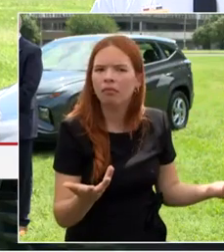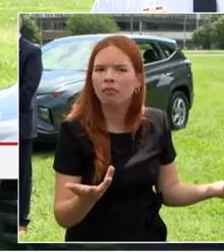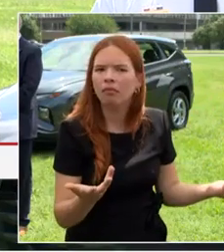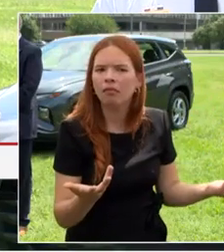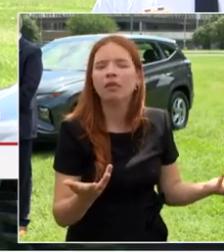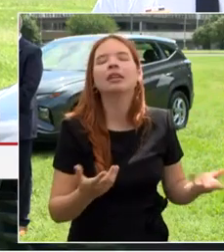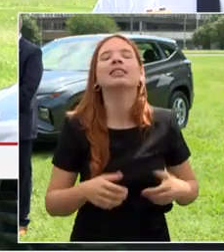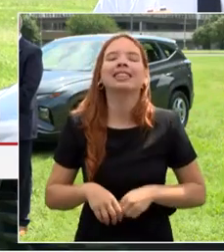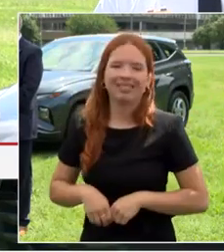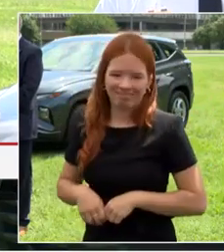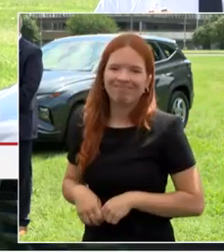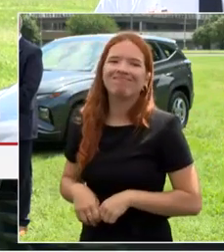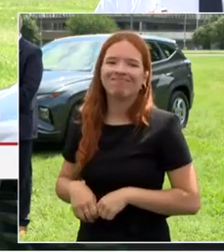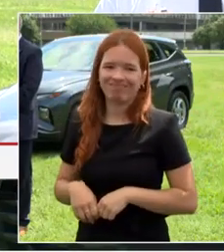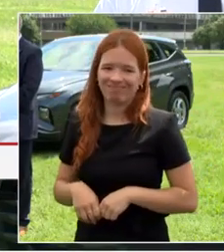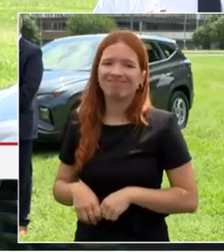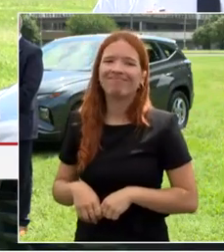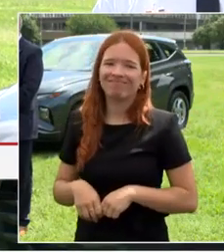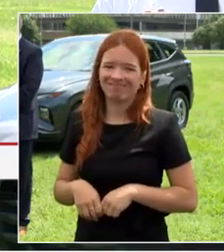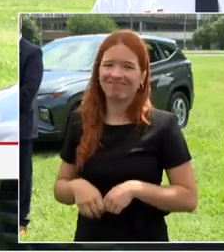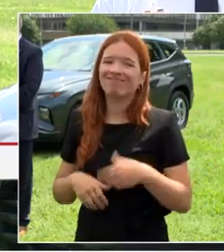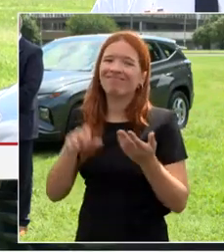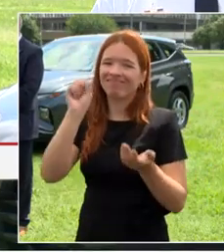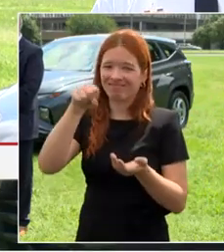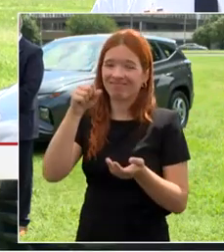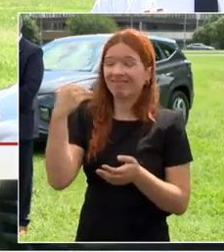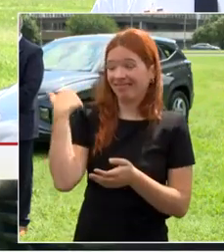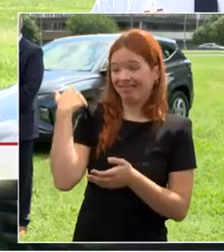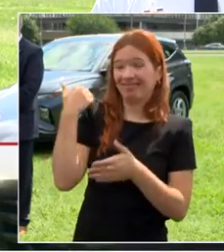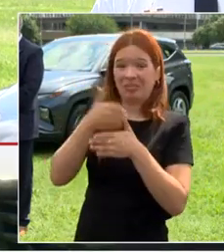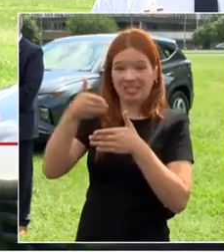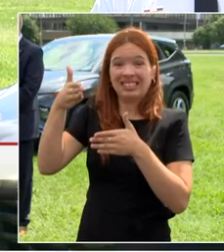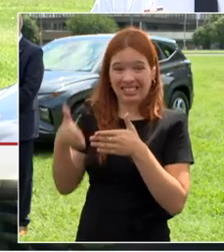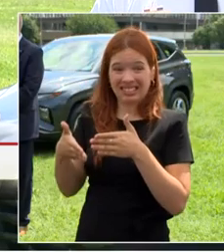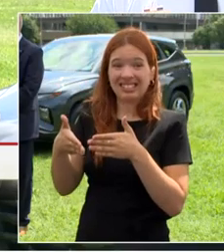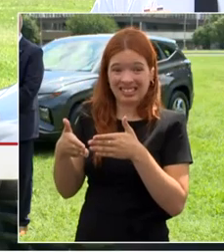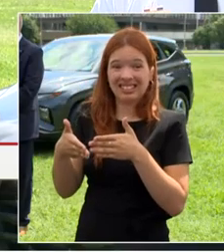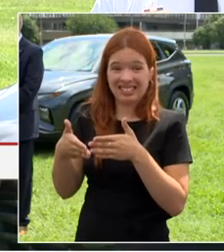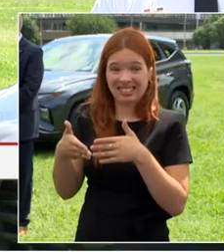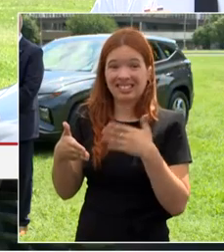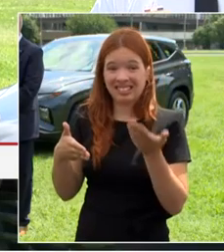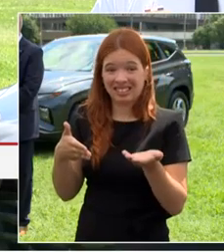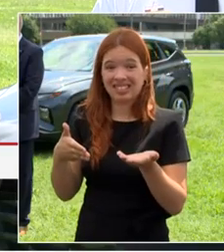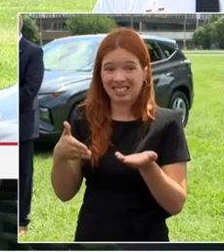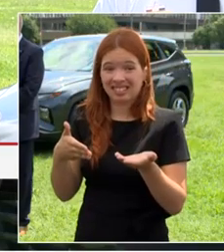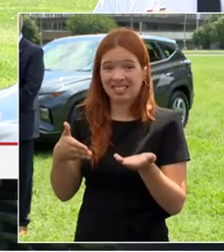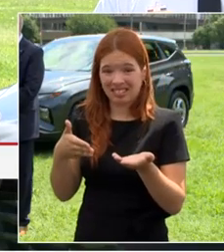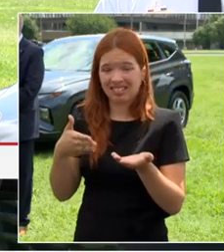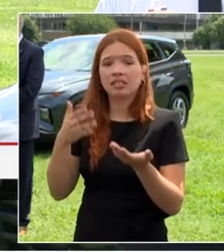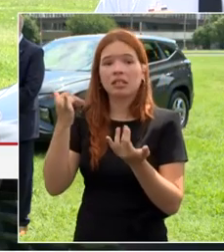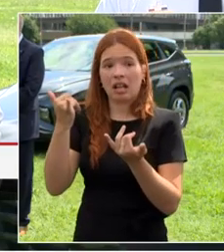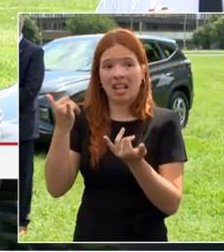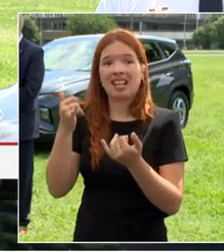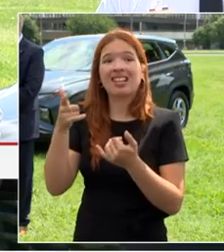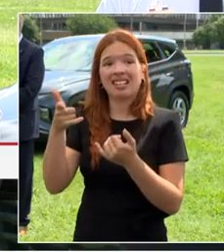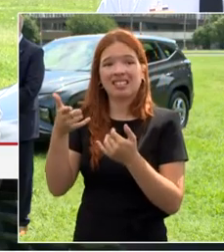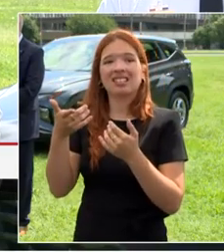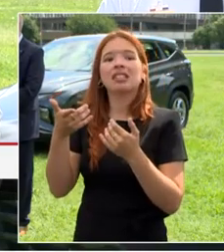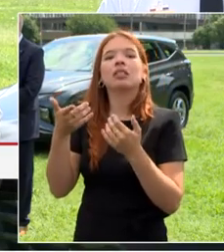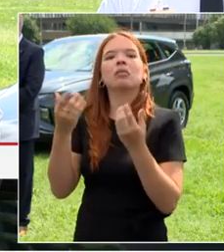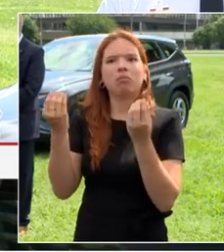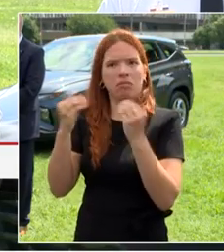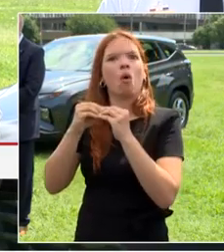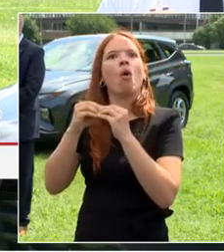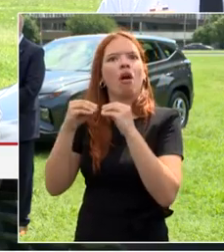you is that this weekend we had an increase in personnel across all of our districts to include the U Street corridor. And